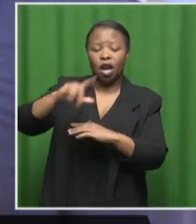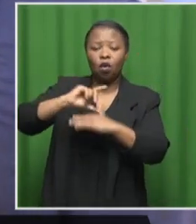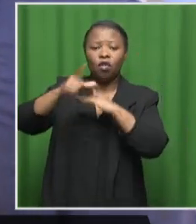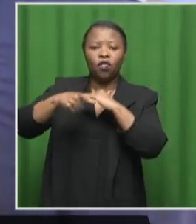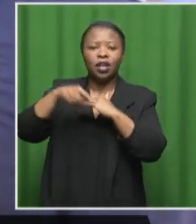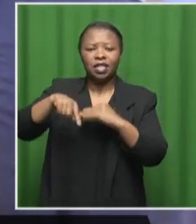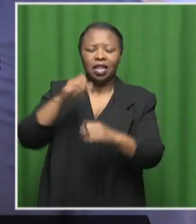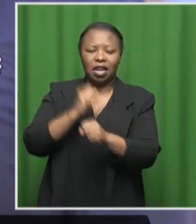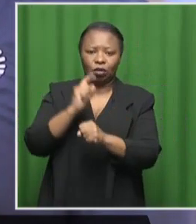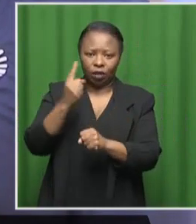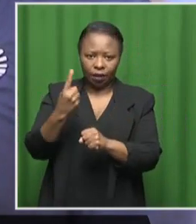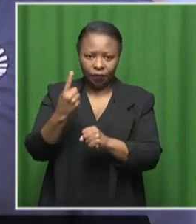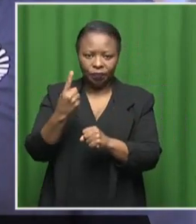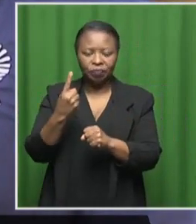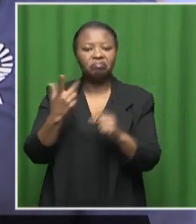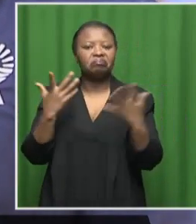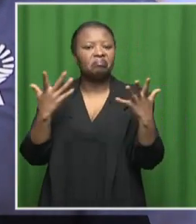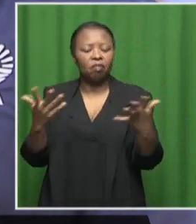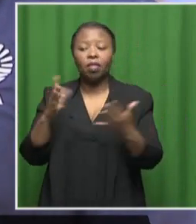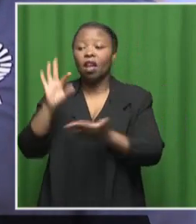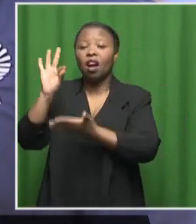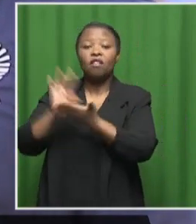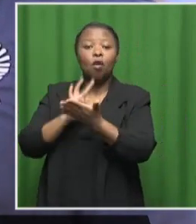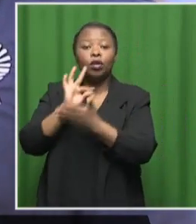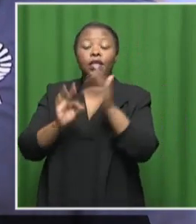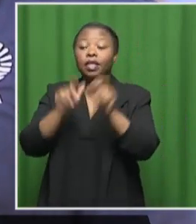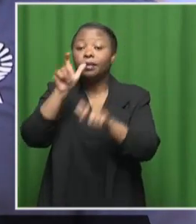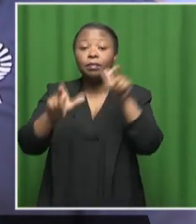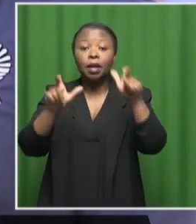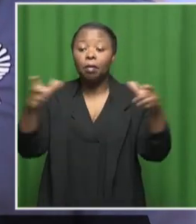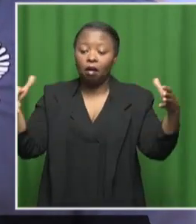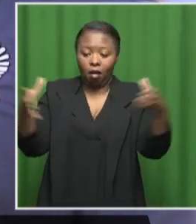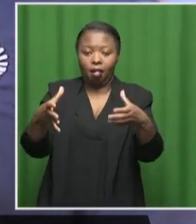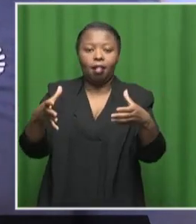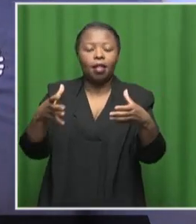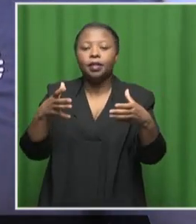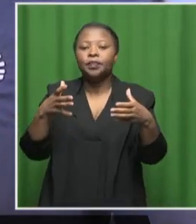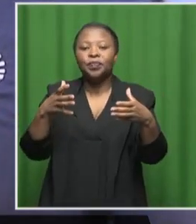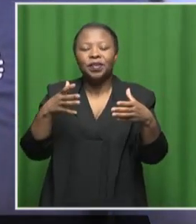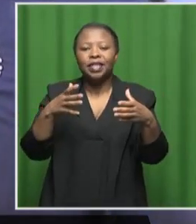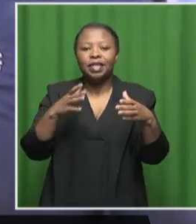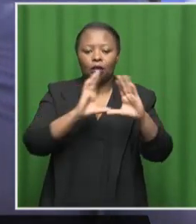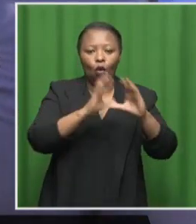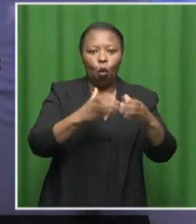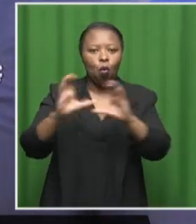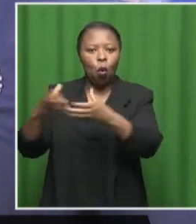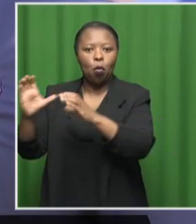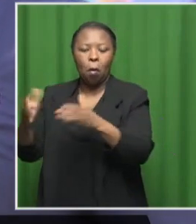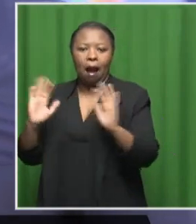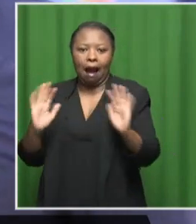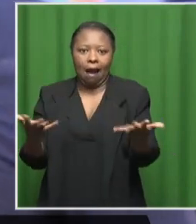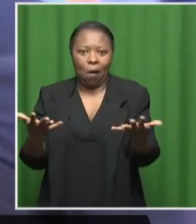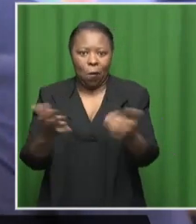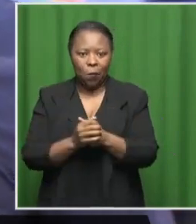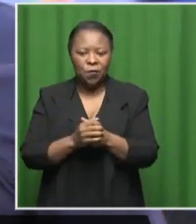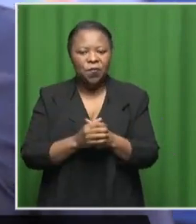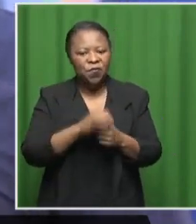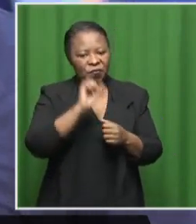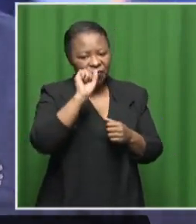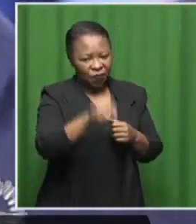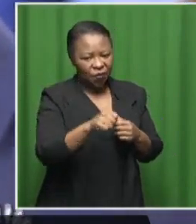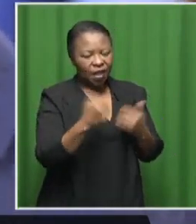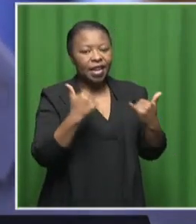Gauteng, and what are the voting delegates' numbers? How are they staggered? Yes, good morning. Potential delegates stand